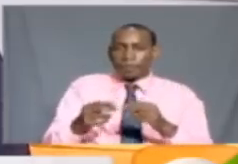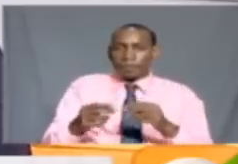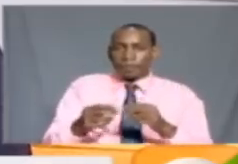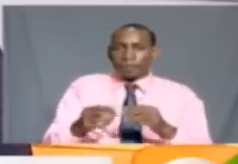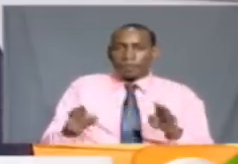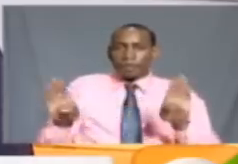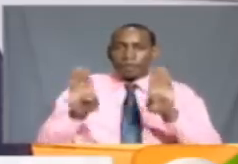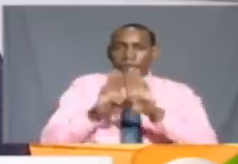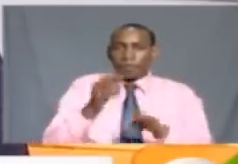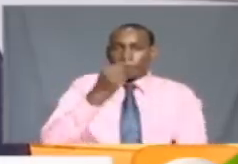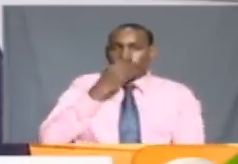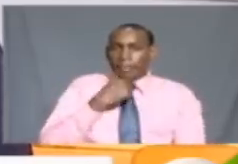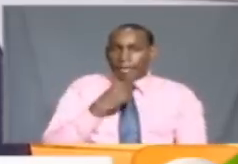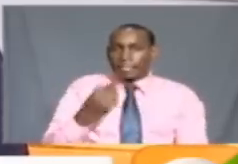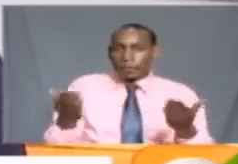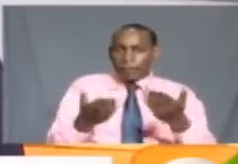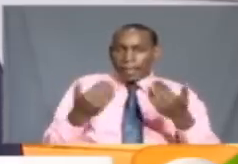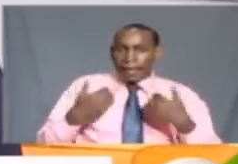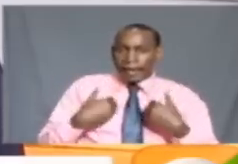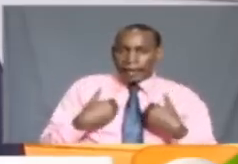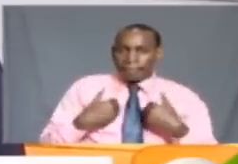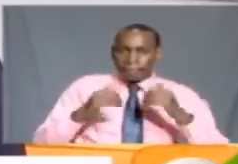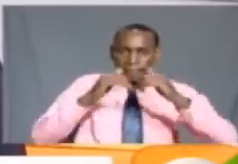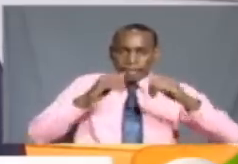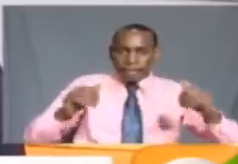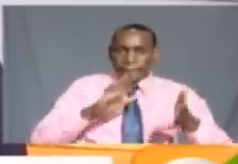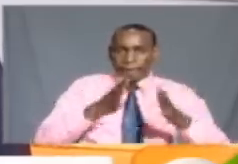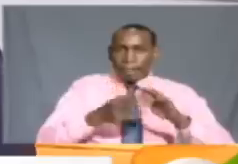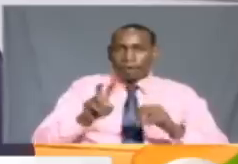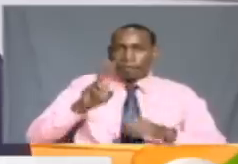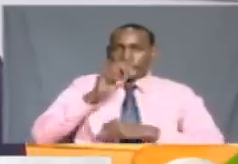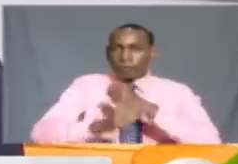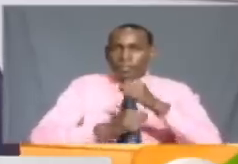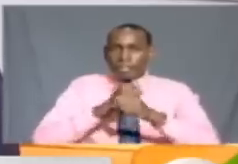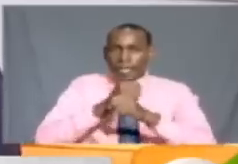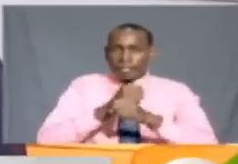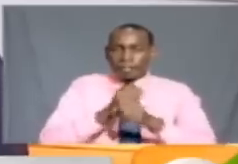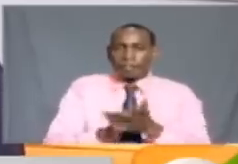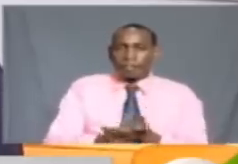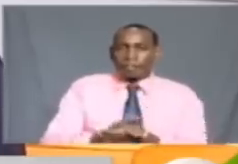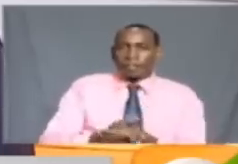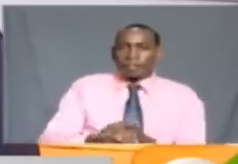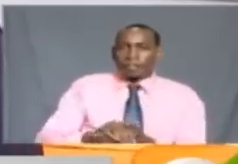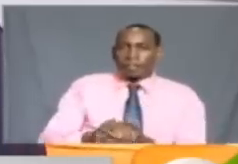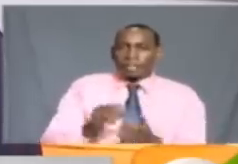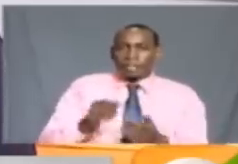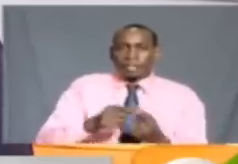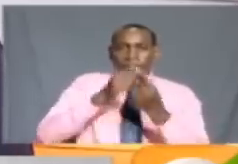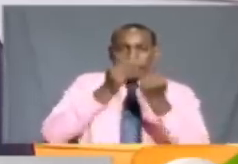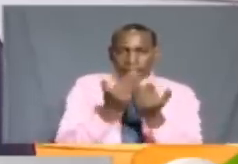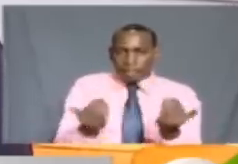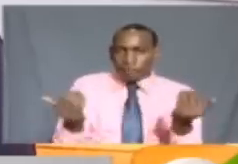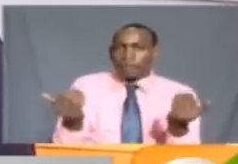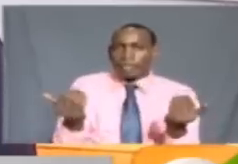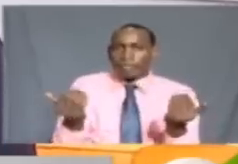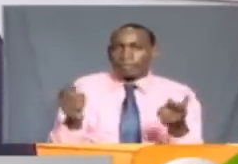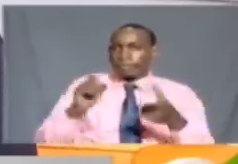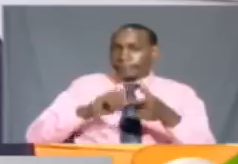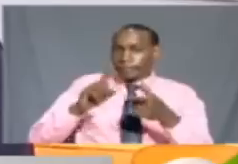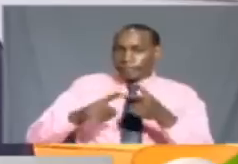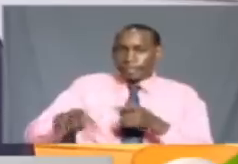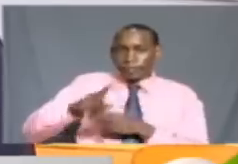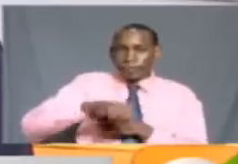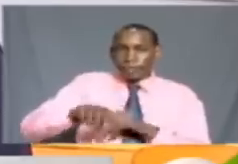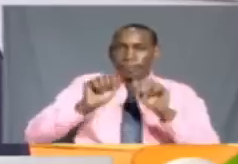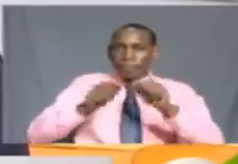closing age. Uh-huh. So where you have a gap of about 2 years, okay, for the two children, especially children, then we